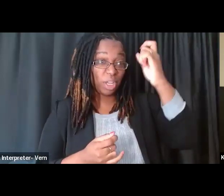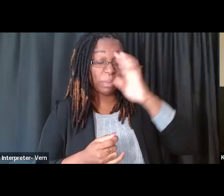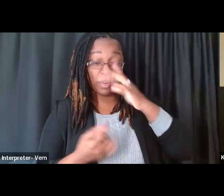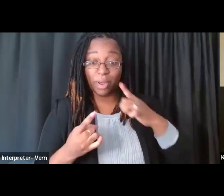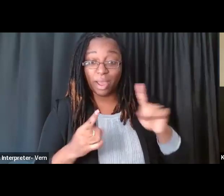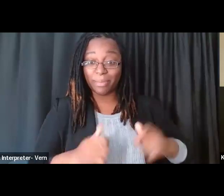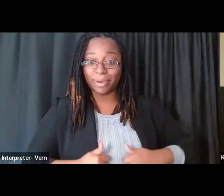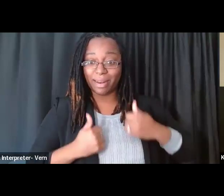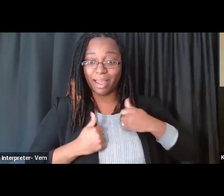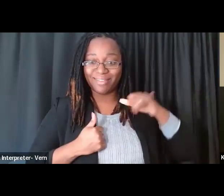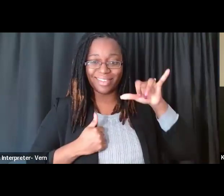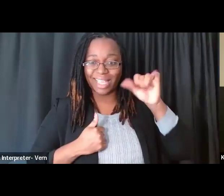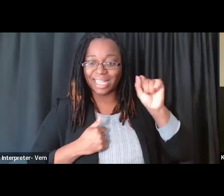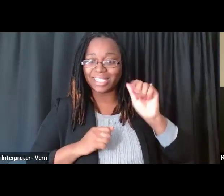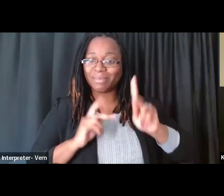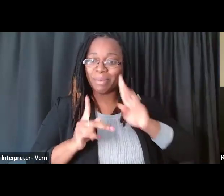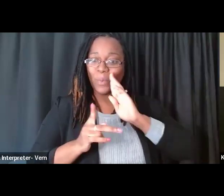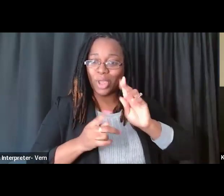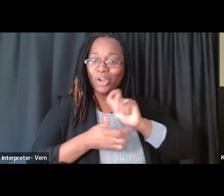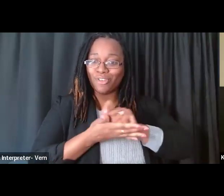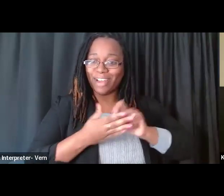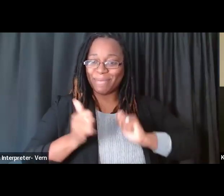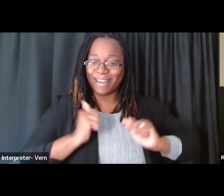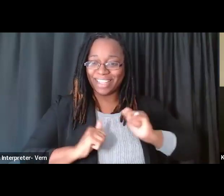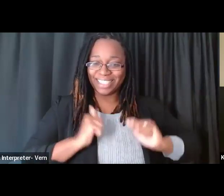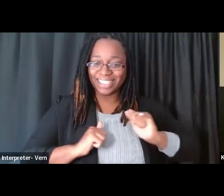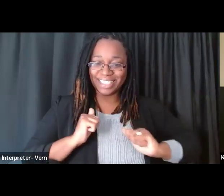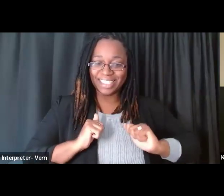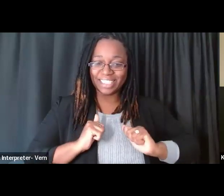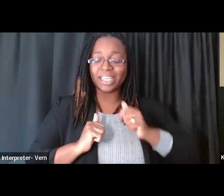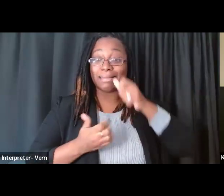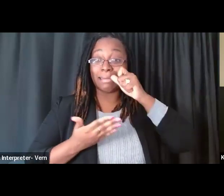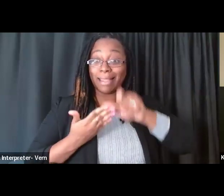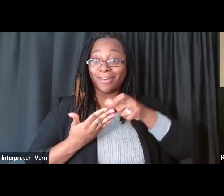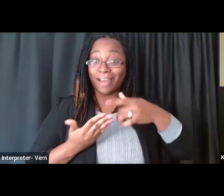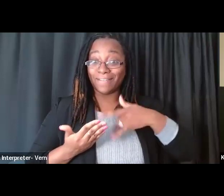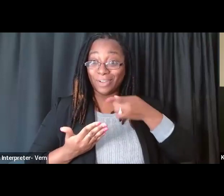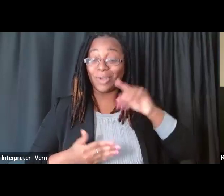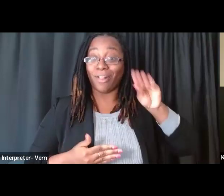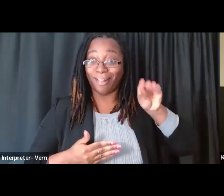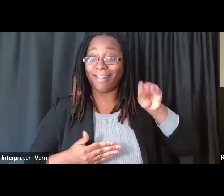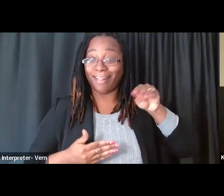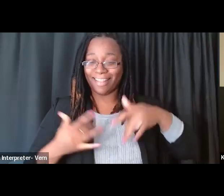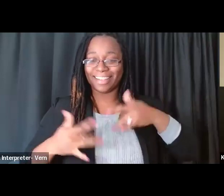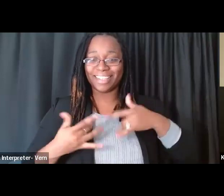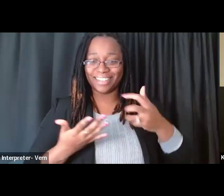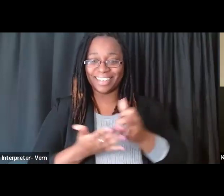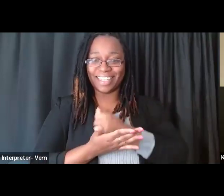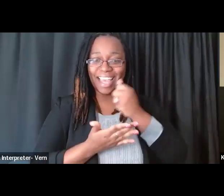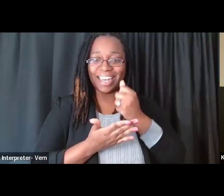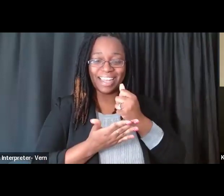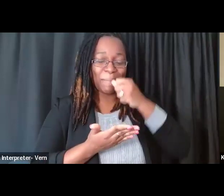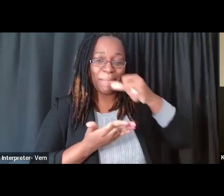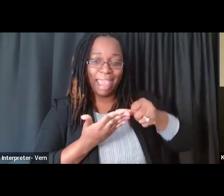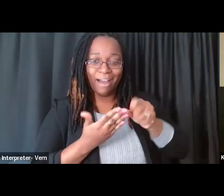going to write plays about it. You're nodding along to this letter, so excited to get a piece of mail or book you can hold in your hand.